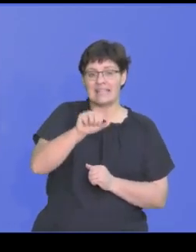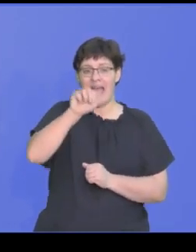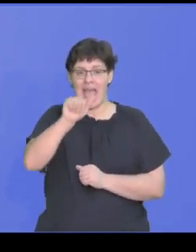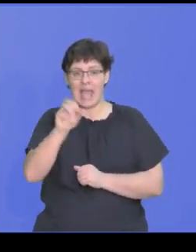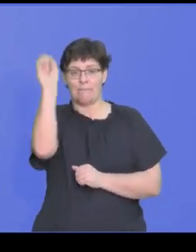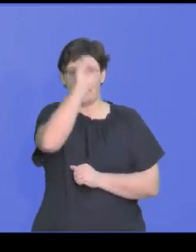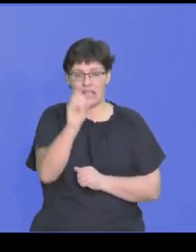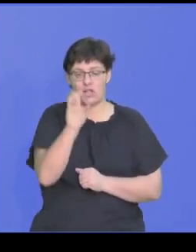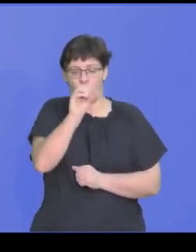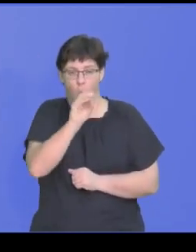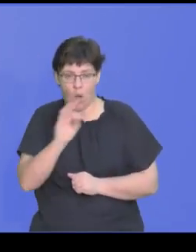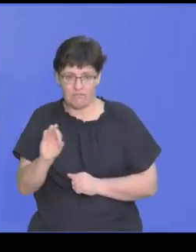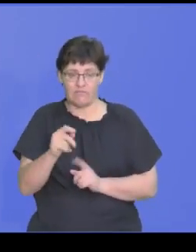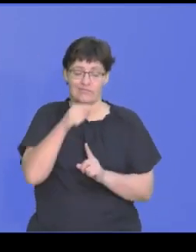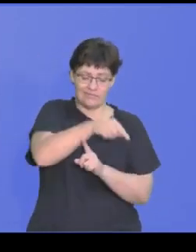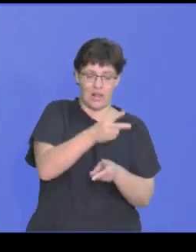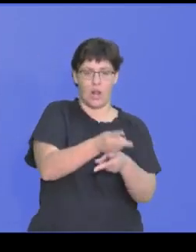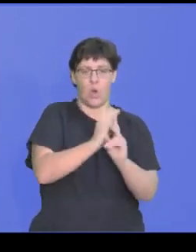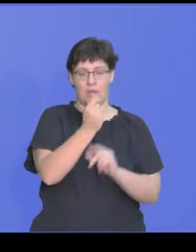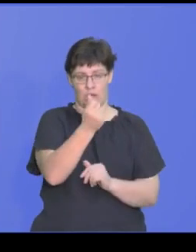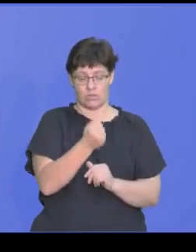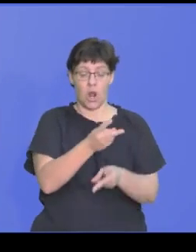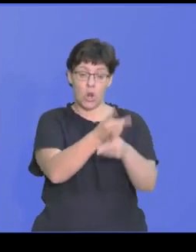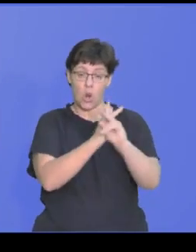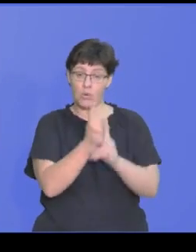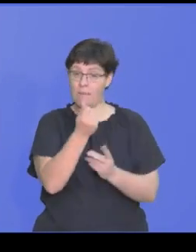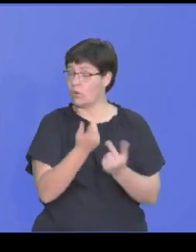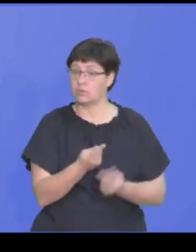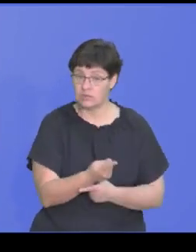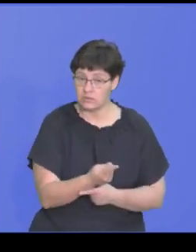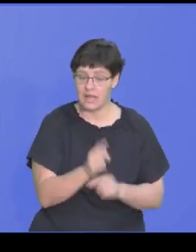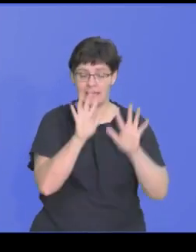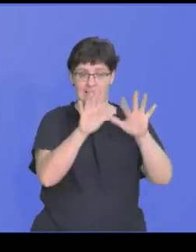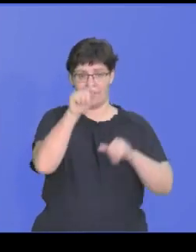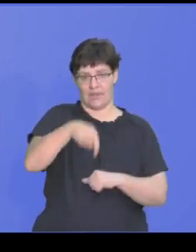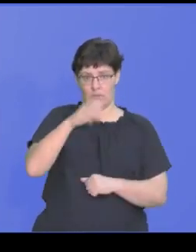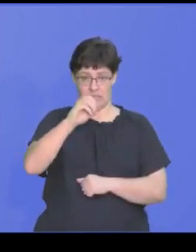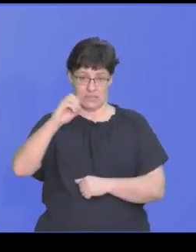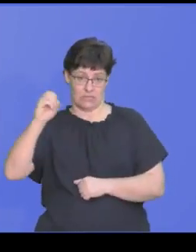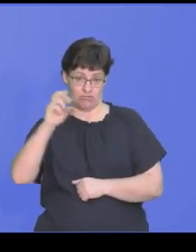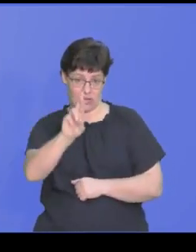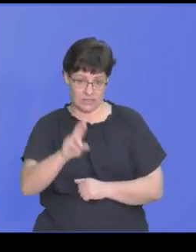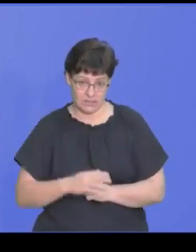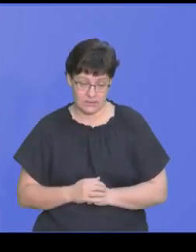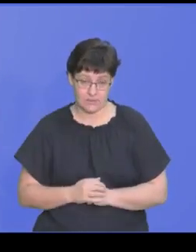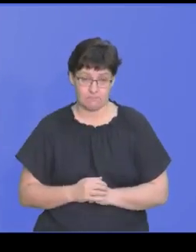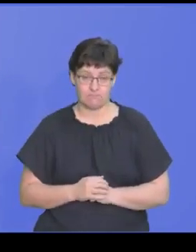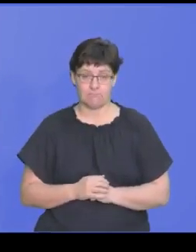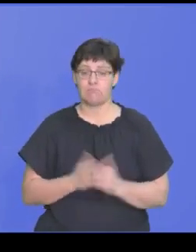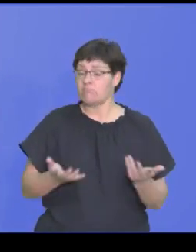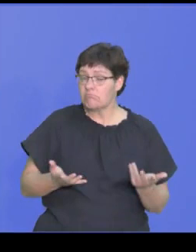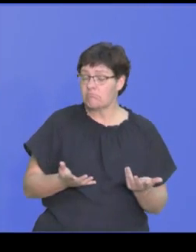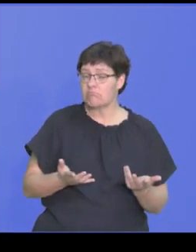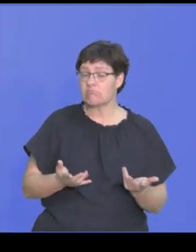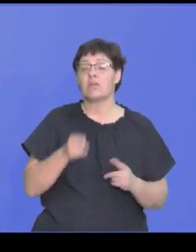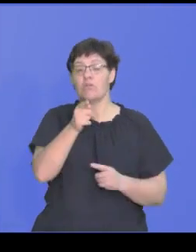percentage of. So it's of the loan amount. So my loan amount was my 10,000 Rand.